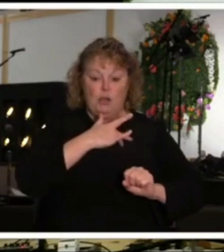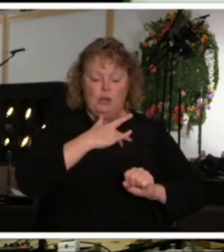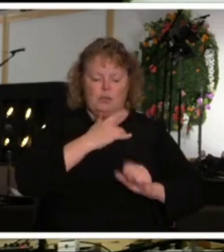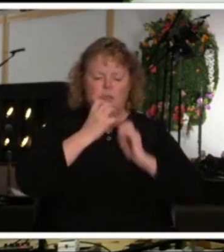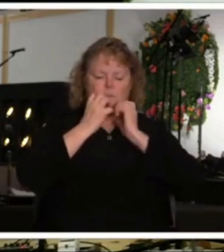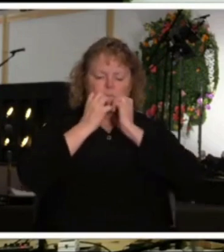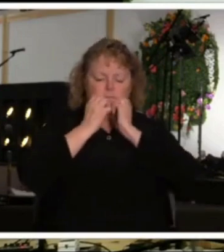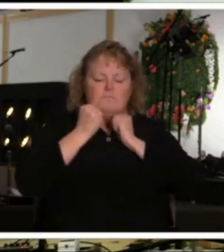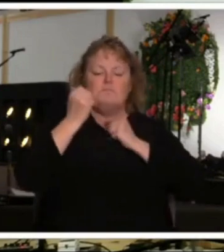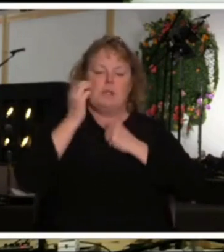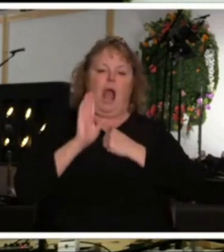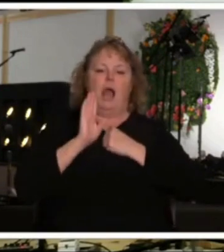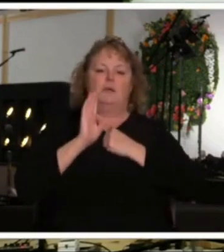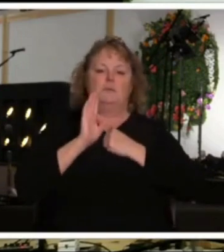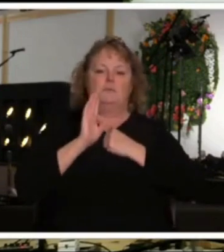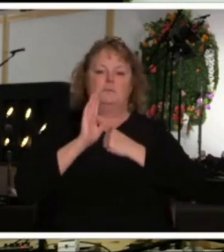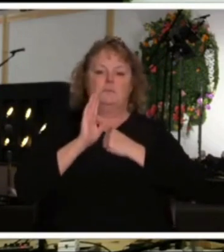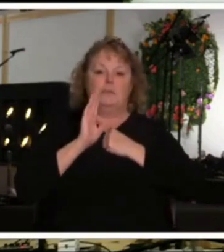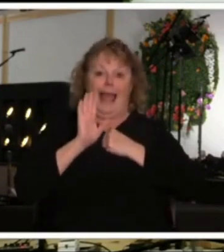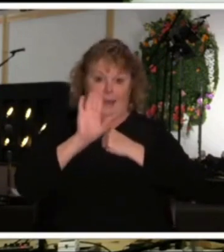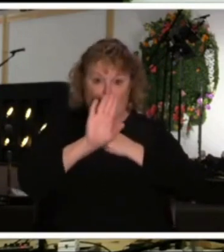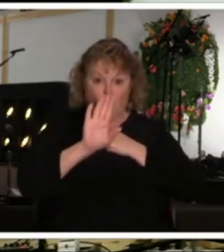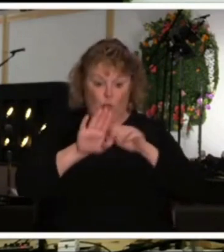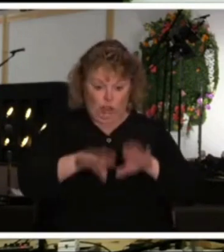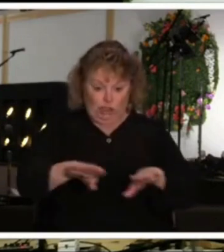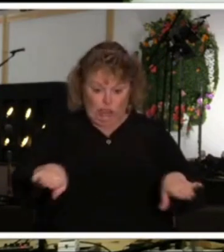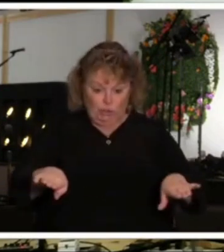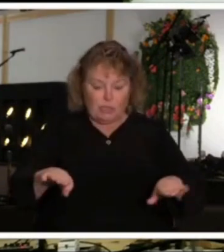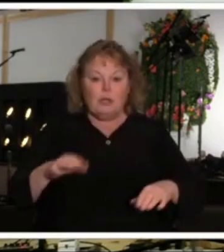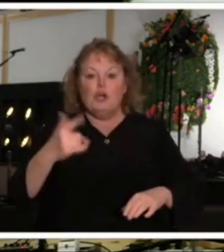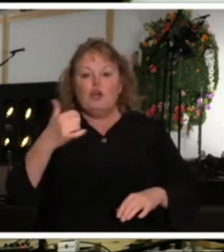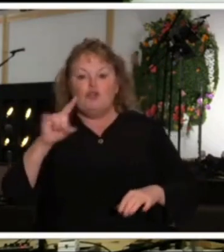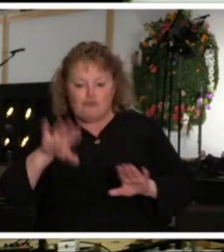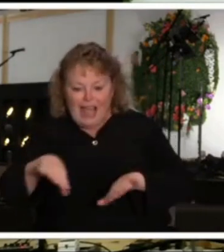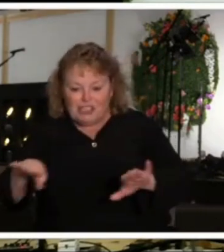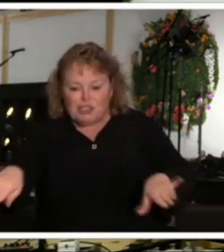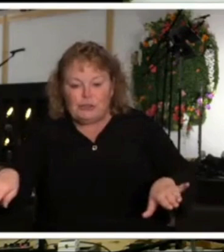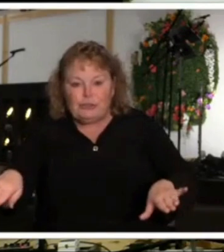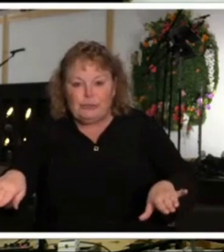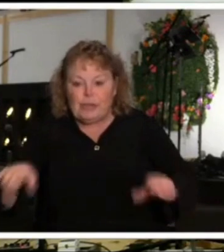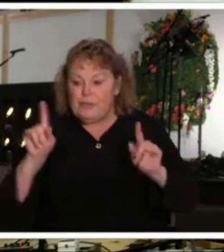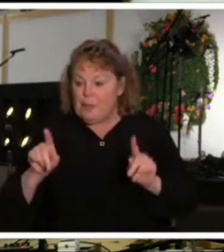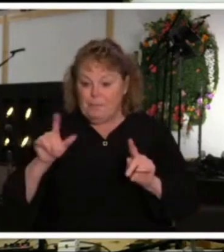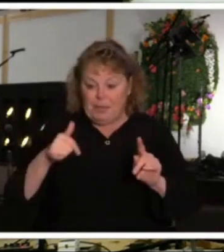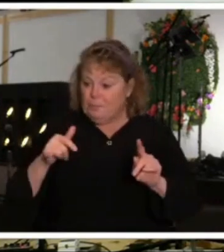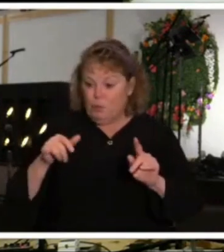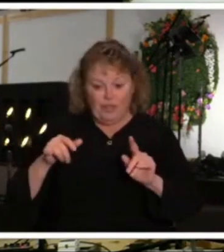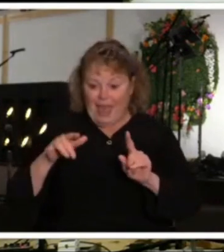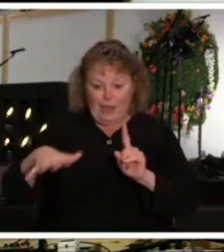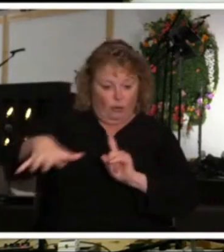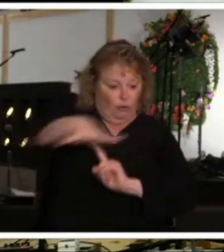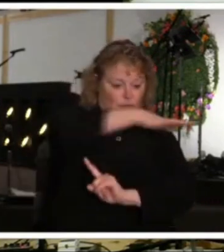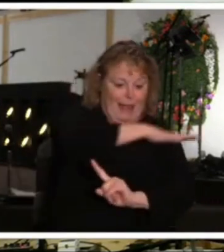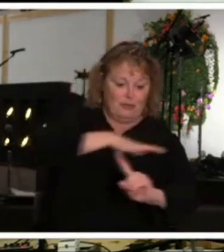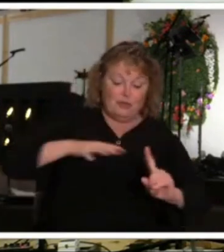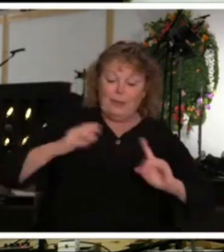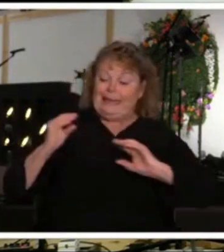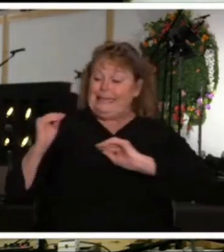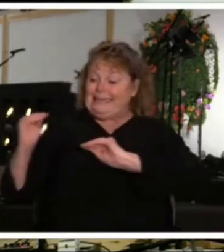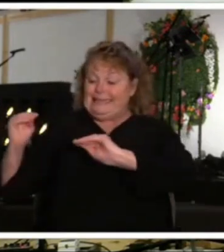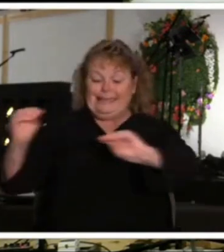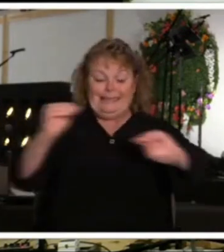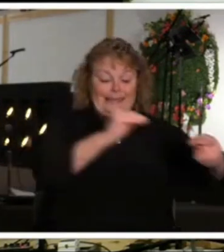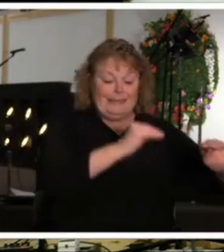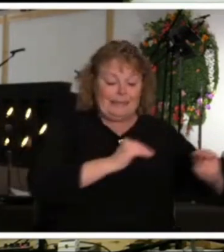for God, the personal heart with your children, your grandchildren, the people in your spirit. Teach them what it